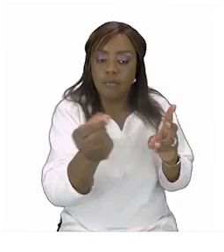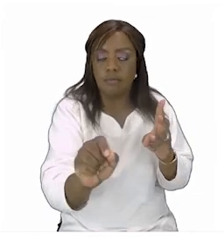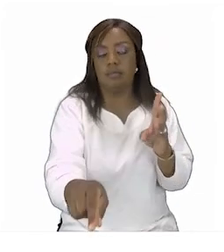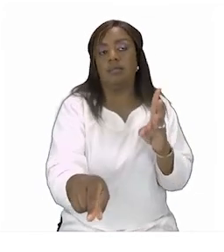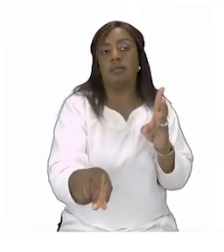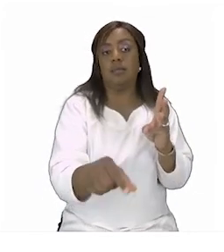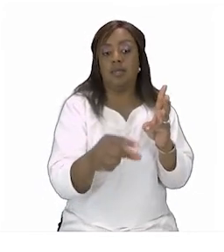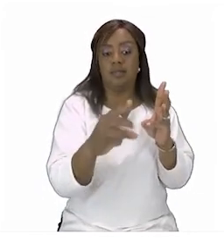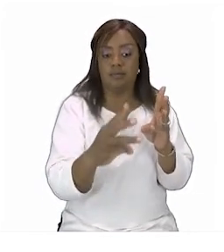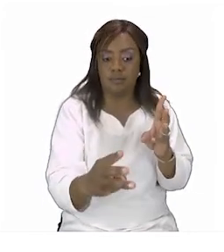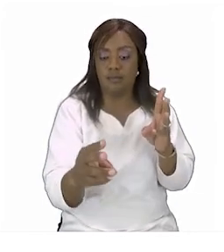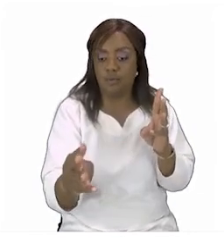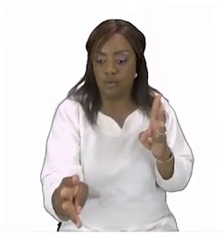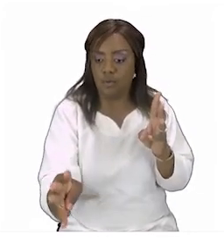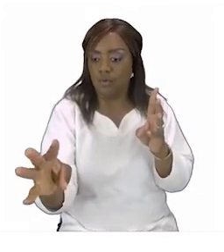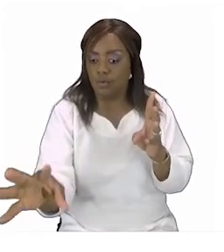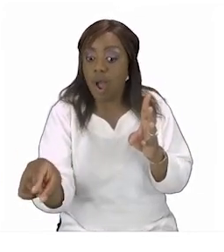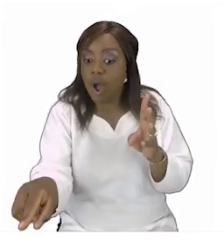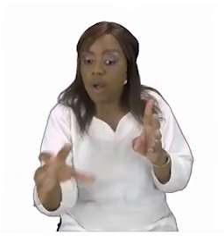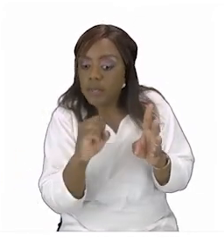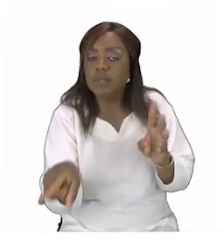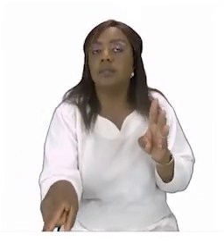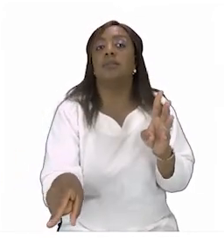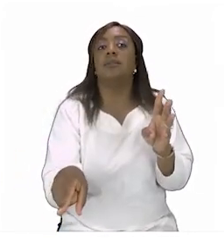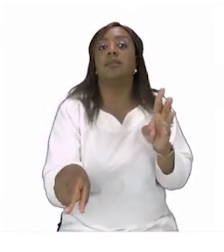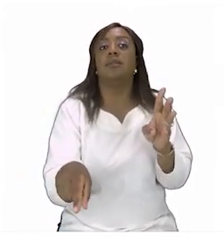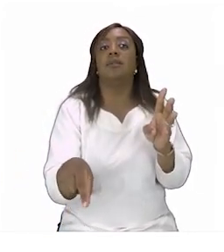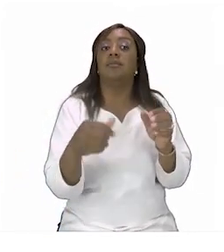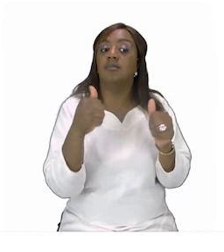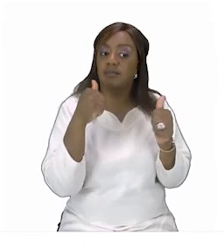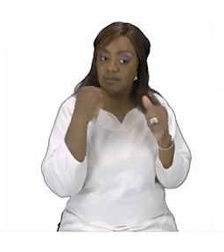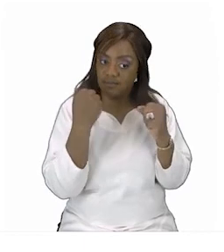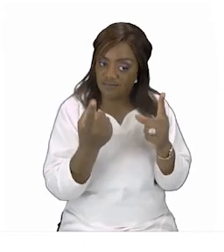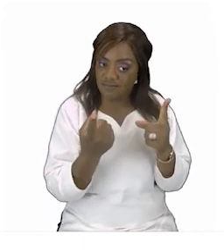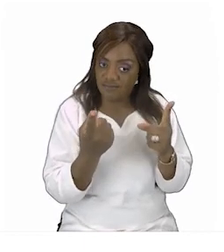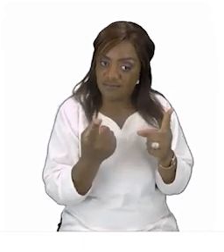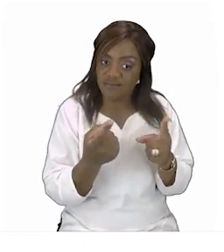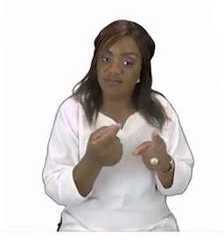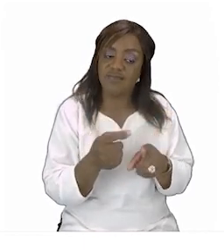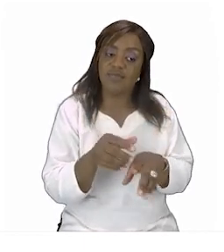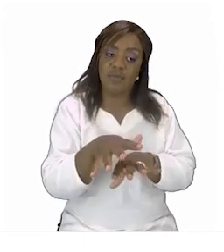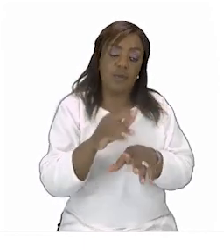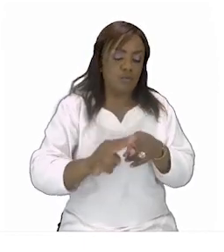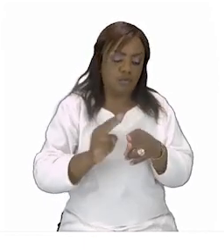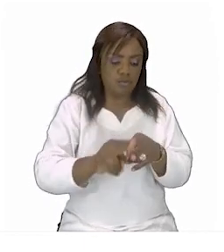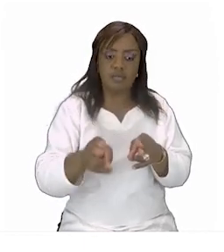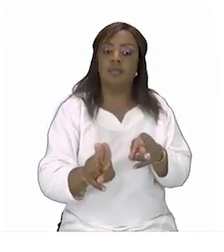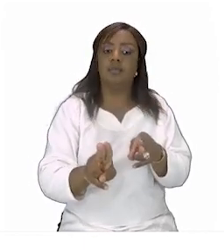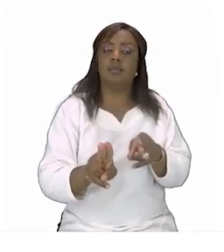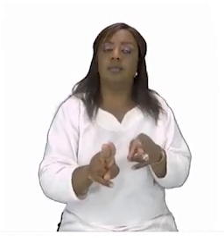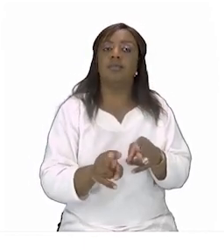and saying them out loud. Take your time, do not